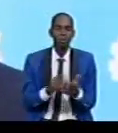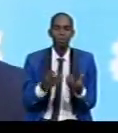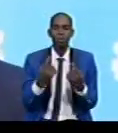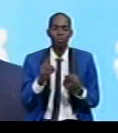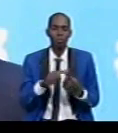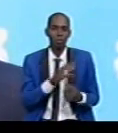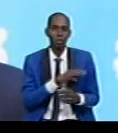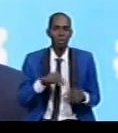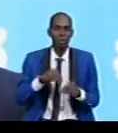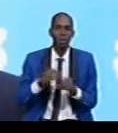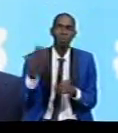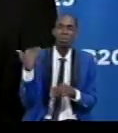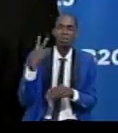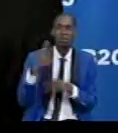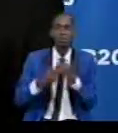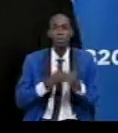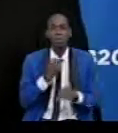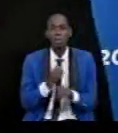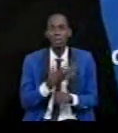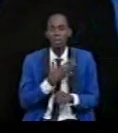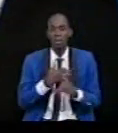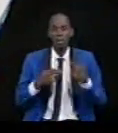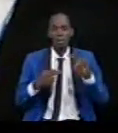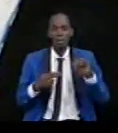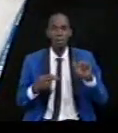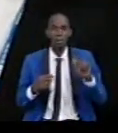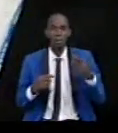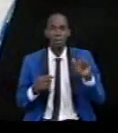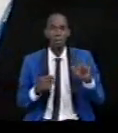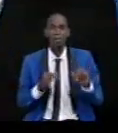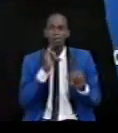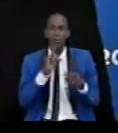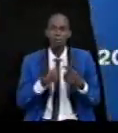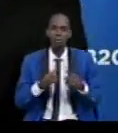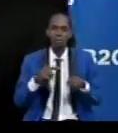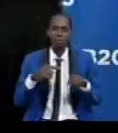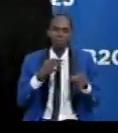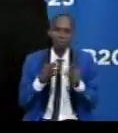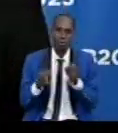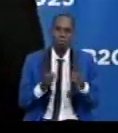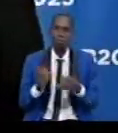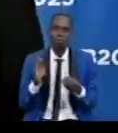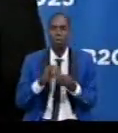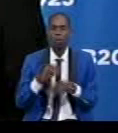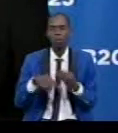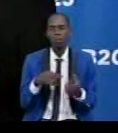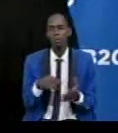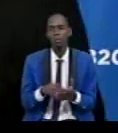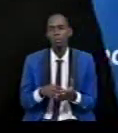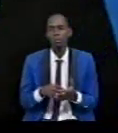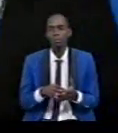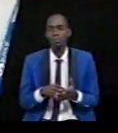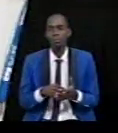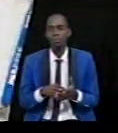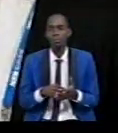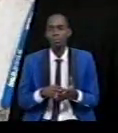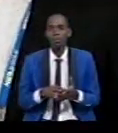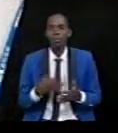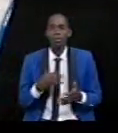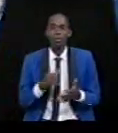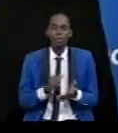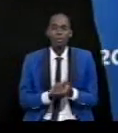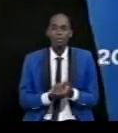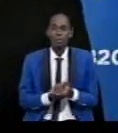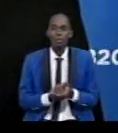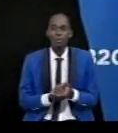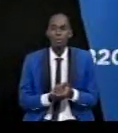over the last 2 years. And Nate's here, he's been a participant at the NRB before, and he's gonna tell us a little bit about that. Yeah, so NRB is just the